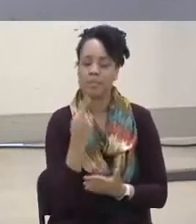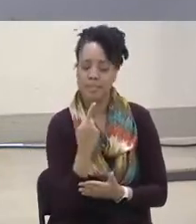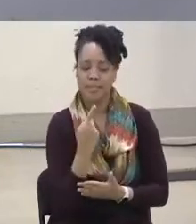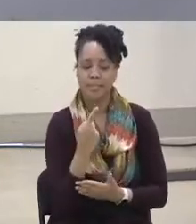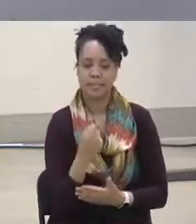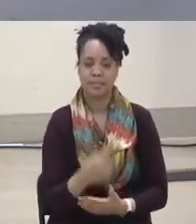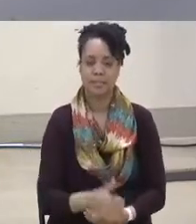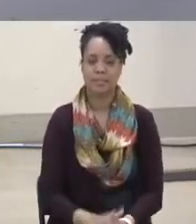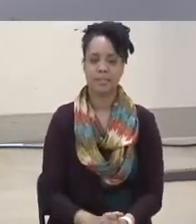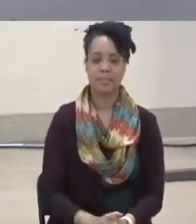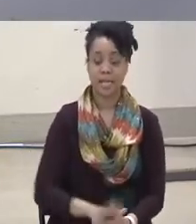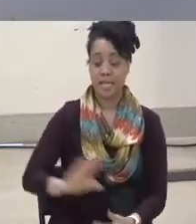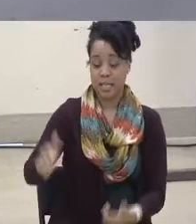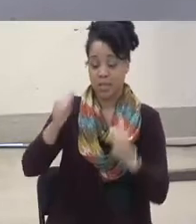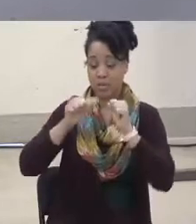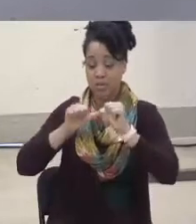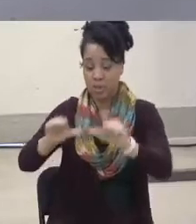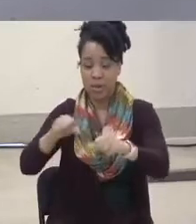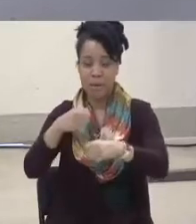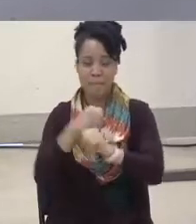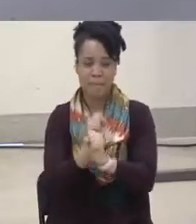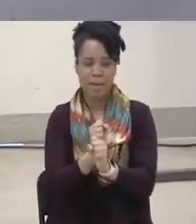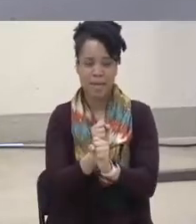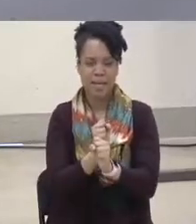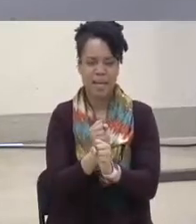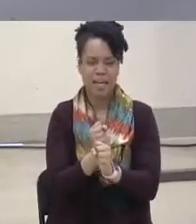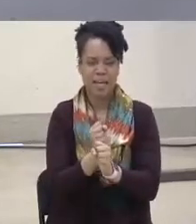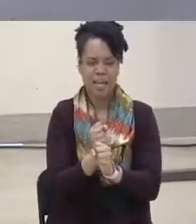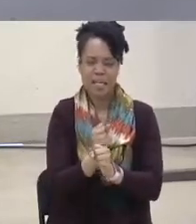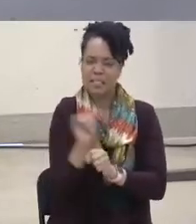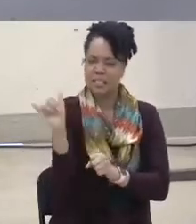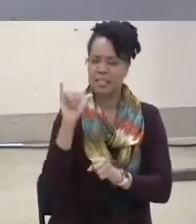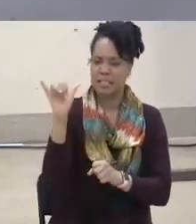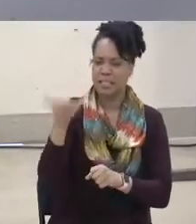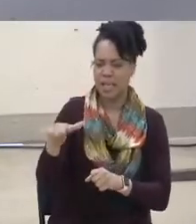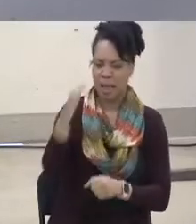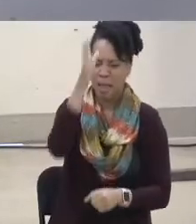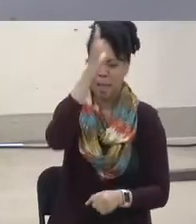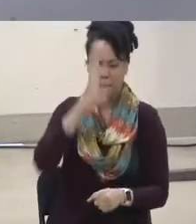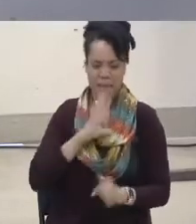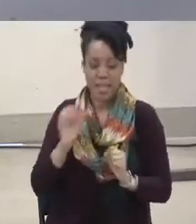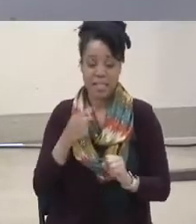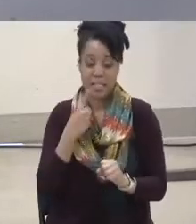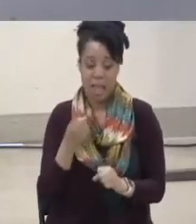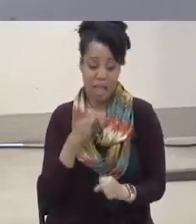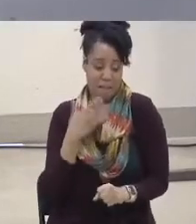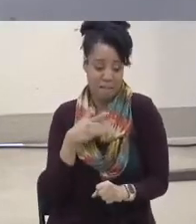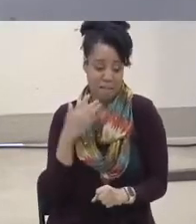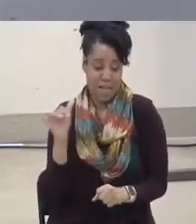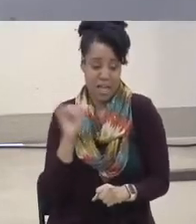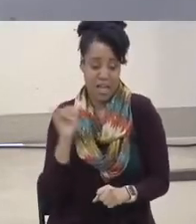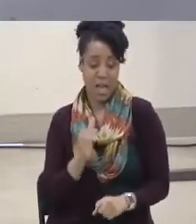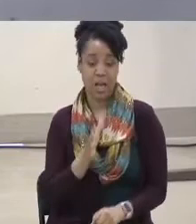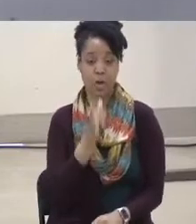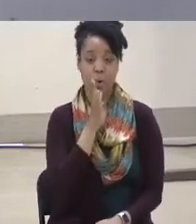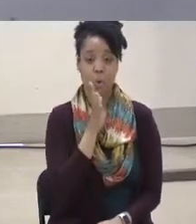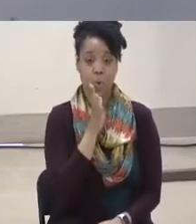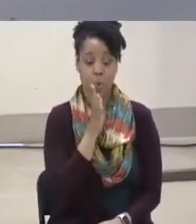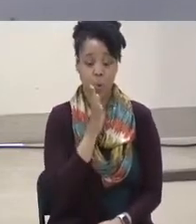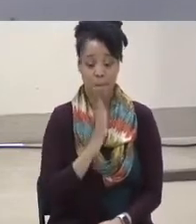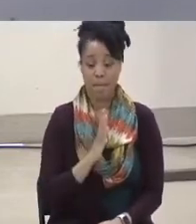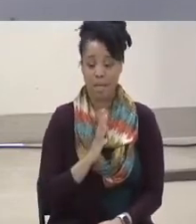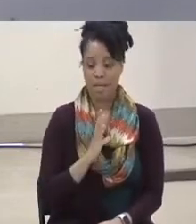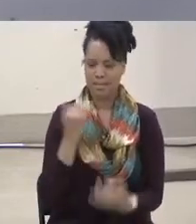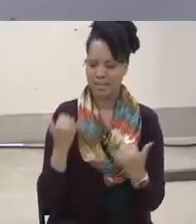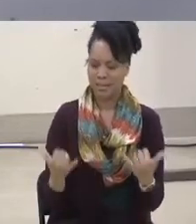dice la Biblia. They tried to make it such that a man can say, I feel like a woman today, and that